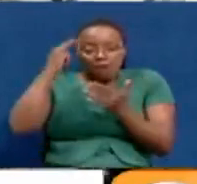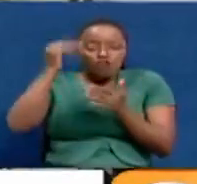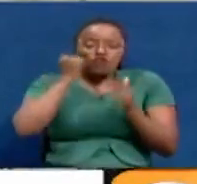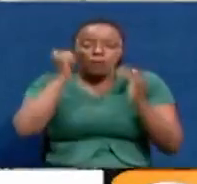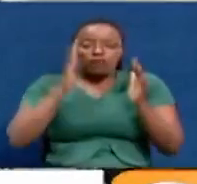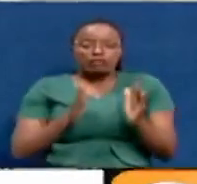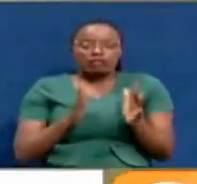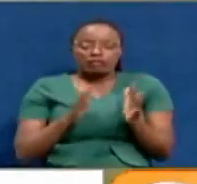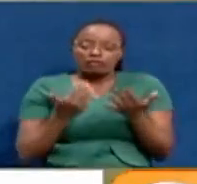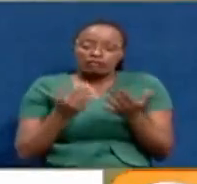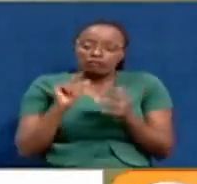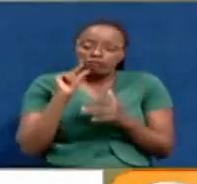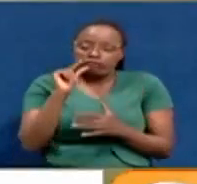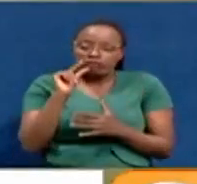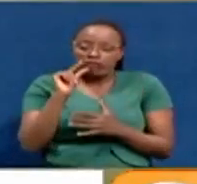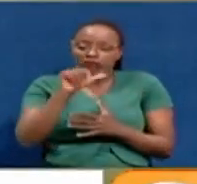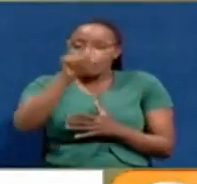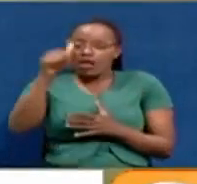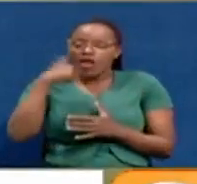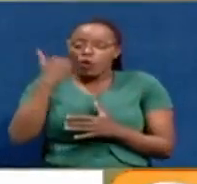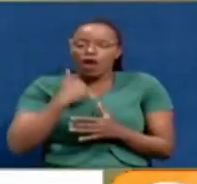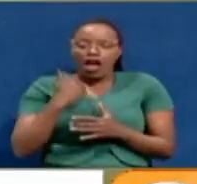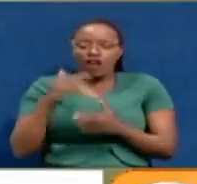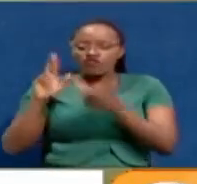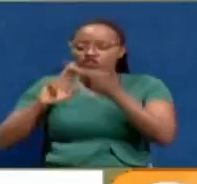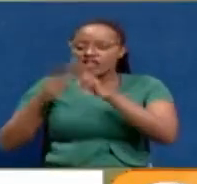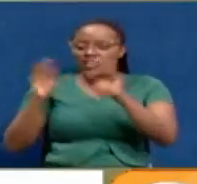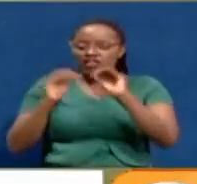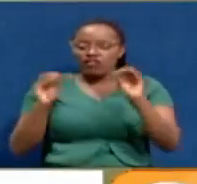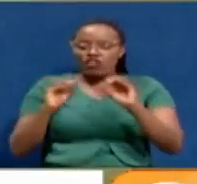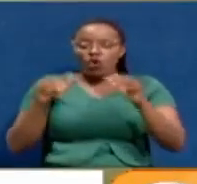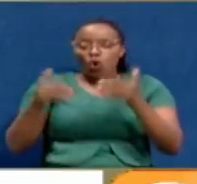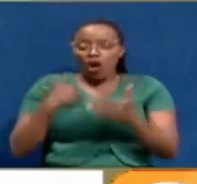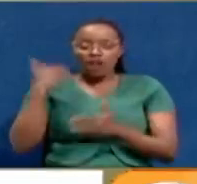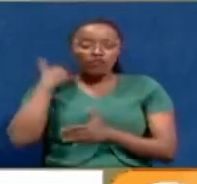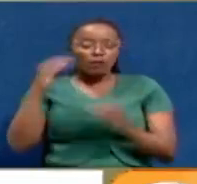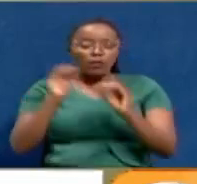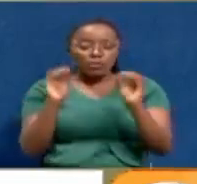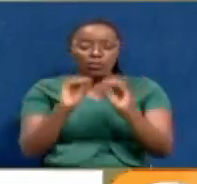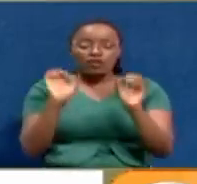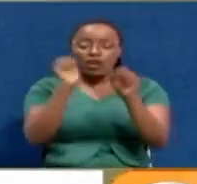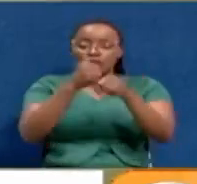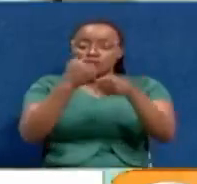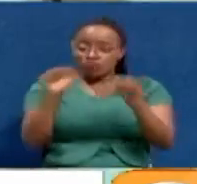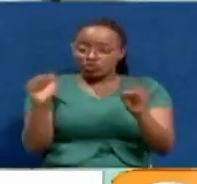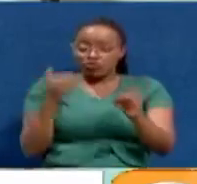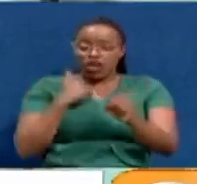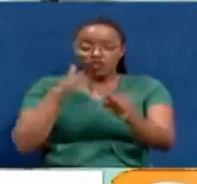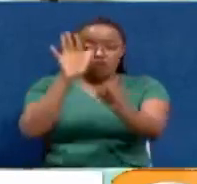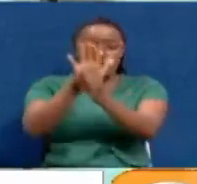patient shrinks. Now, there are also those who do not have relatives and need blood. Where do they go to? And they are the